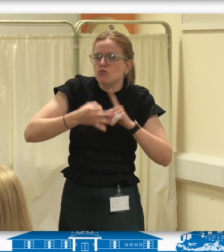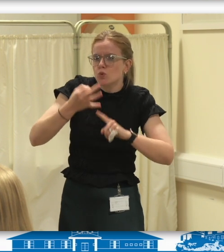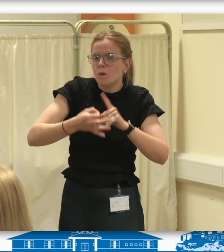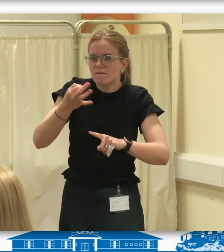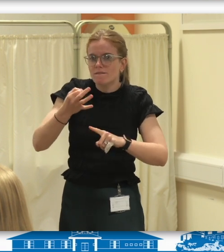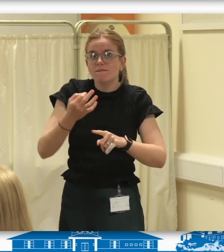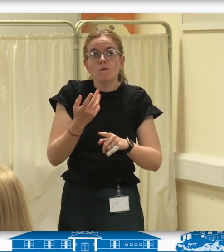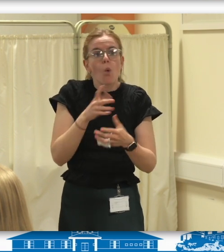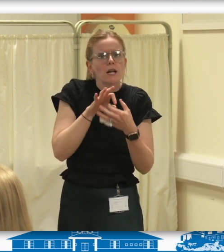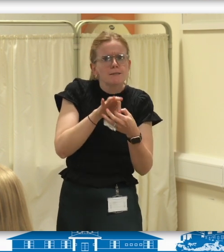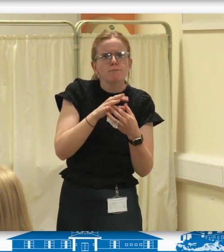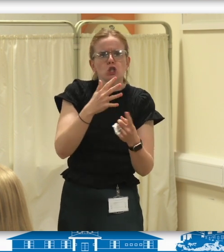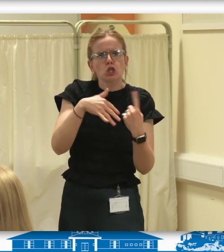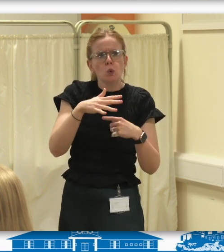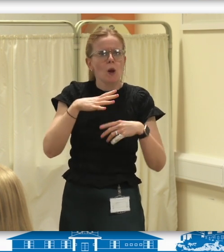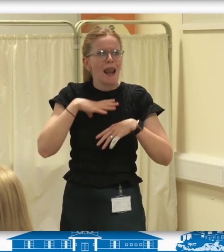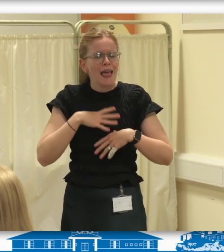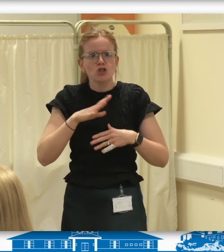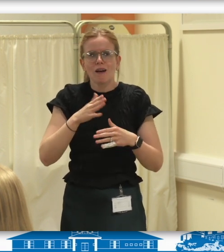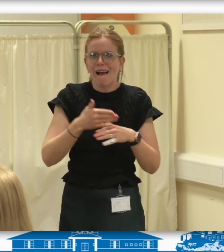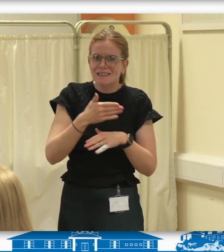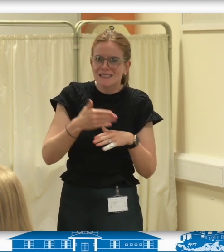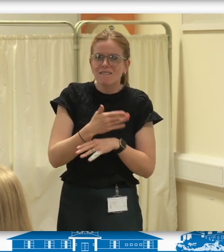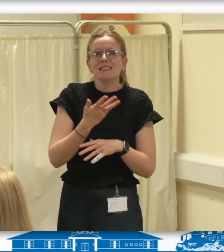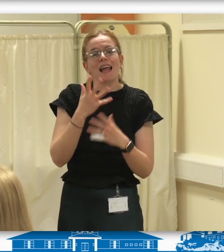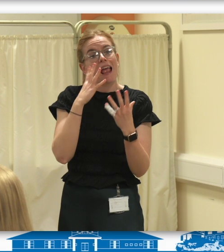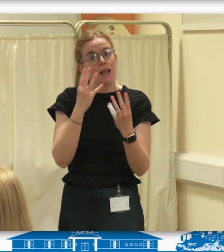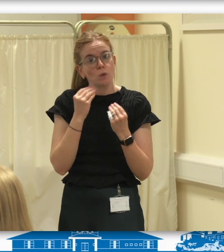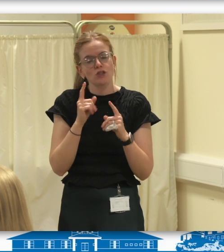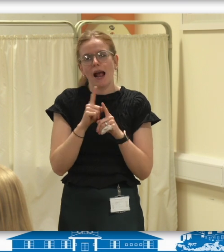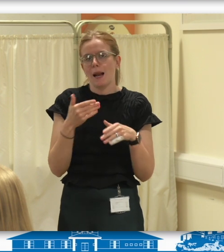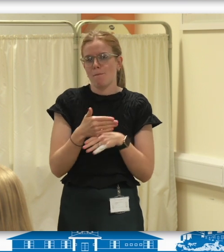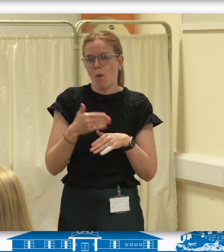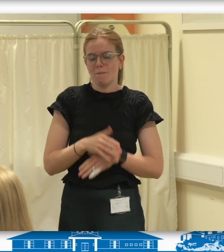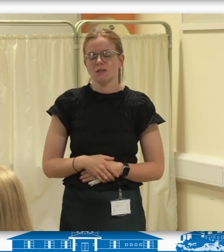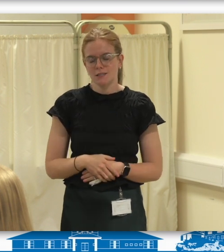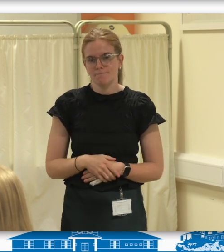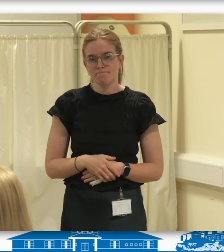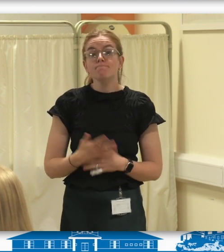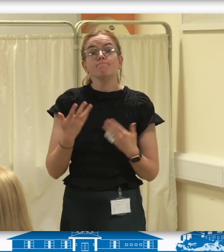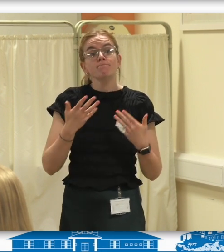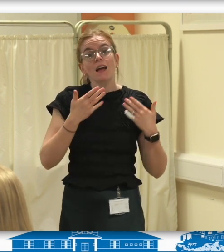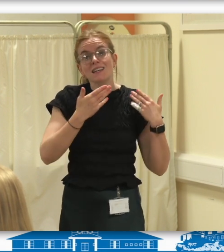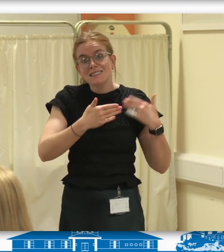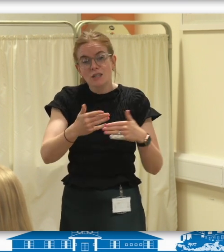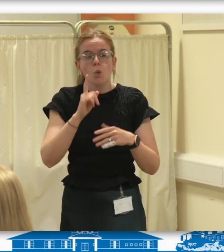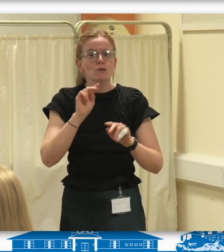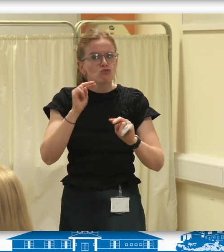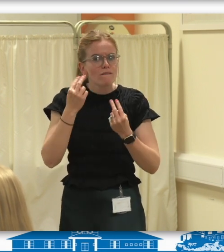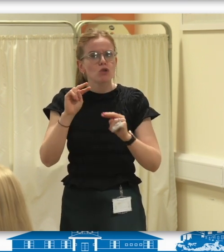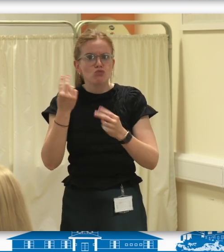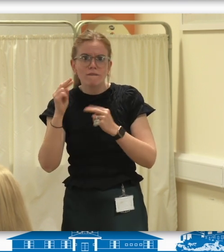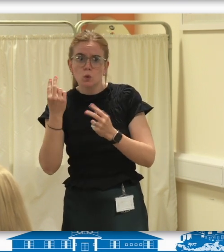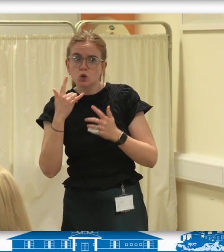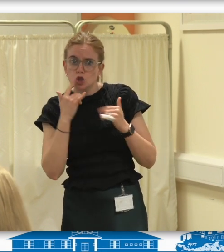leisure activities, education, and employment. Sessions are reviewed just to check that we